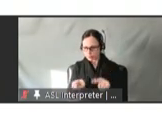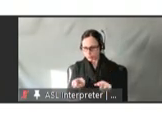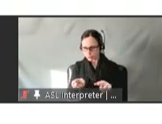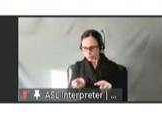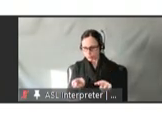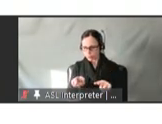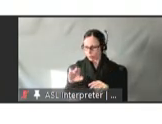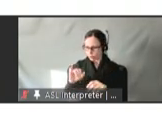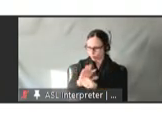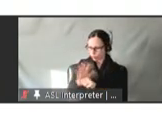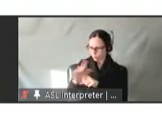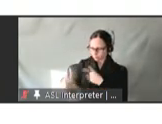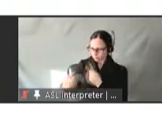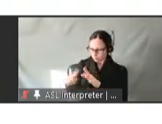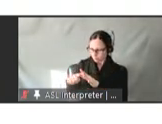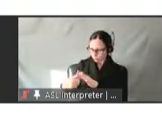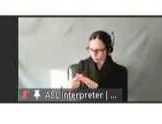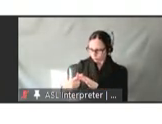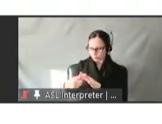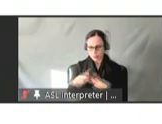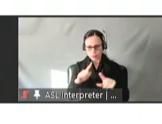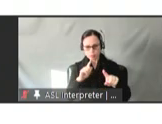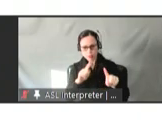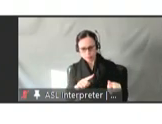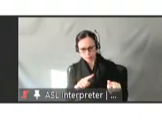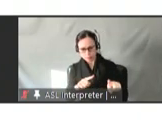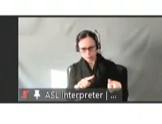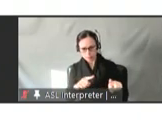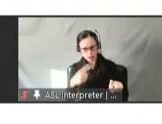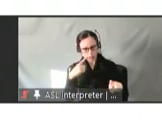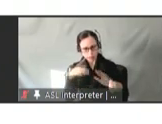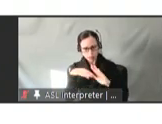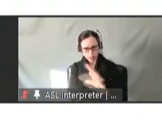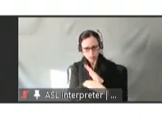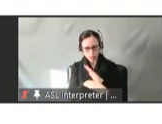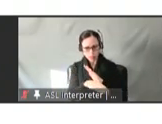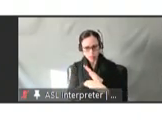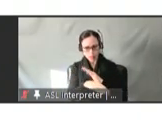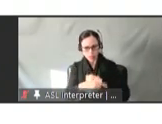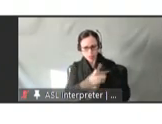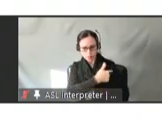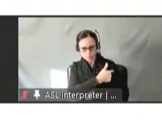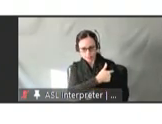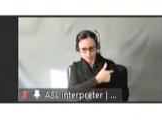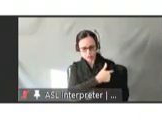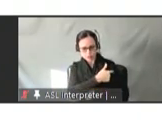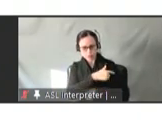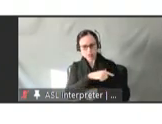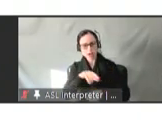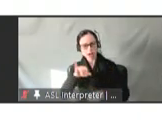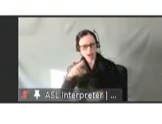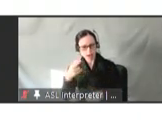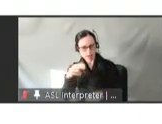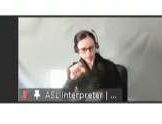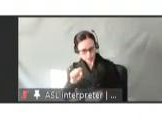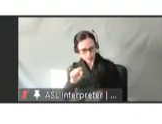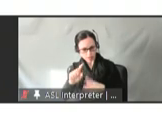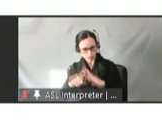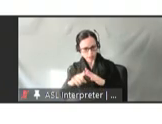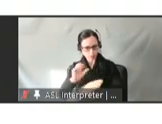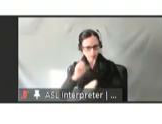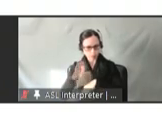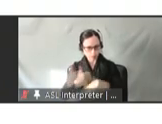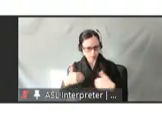COVID-19 pandemic. In response to the decline in childhood immunization coverage, the IHS implemented a pediatric